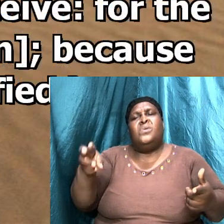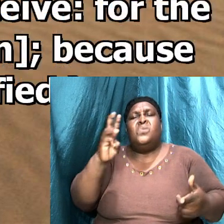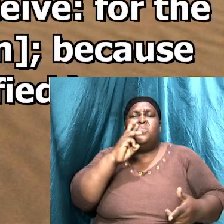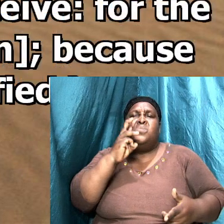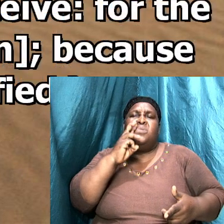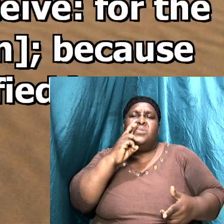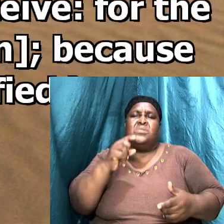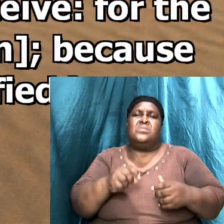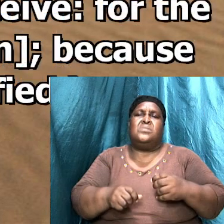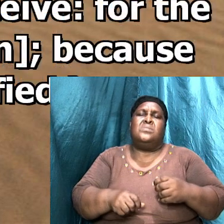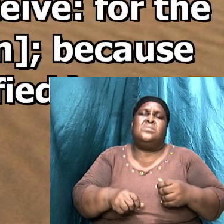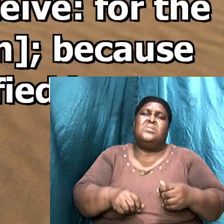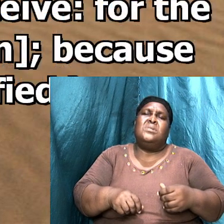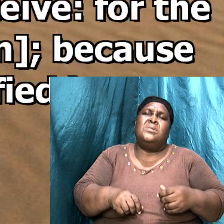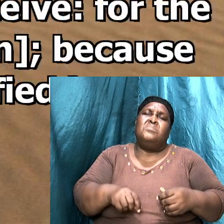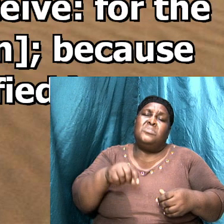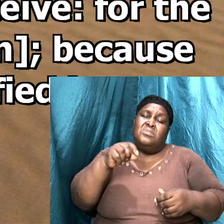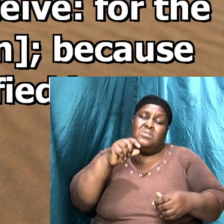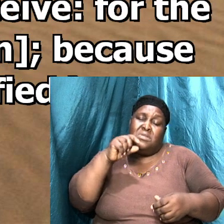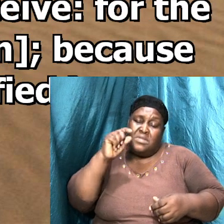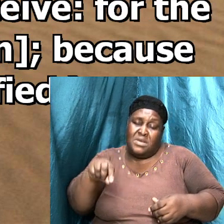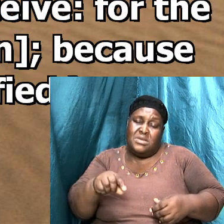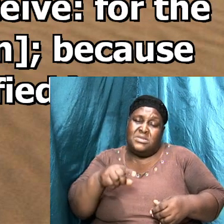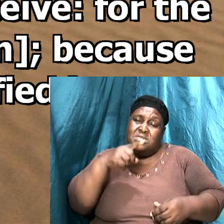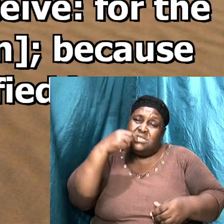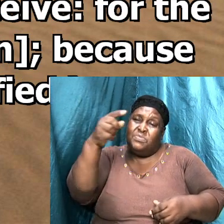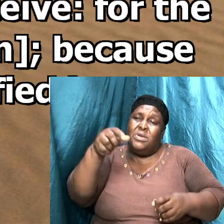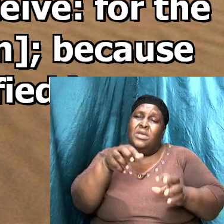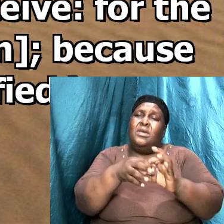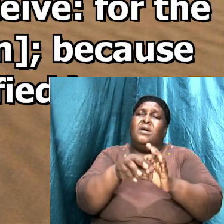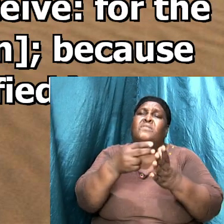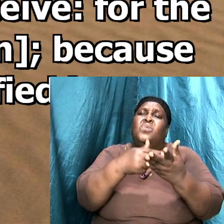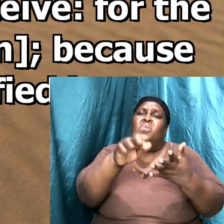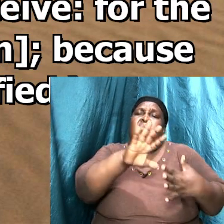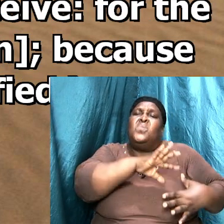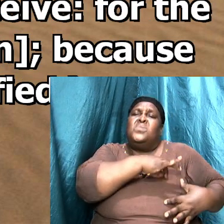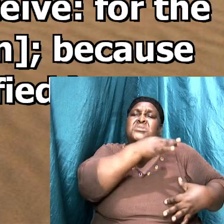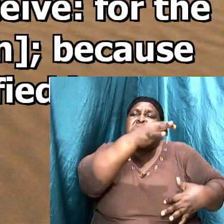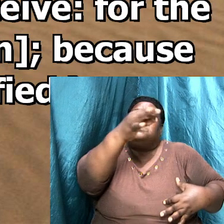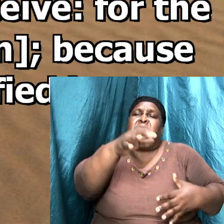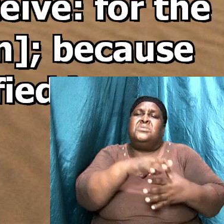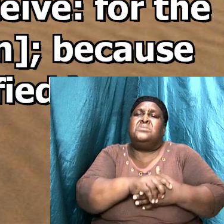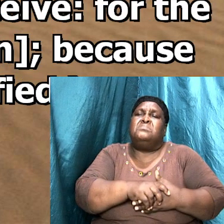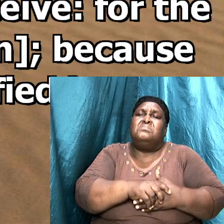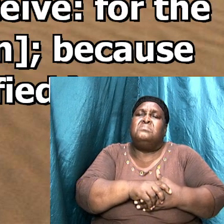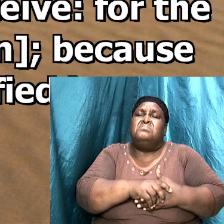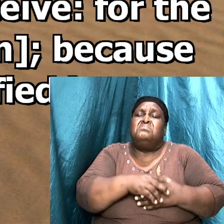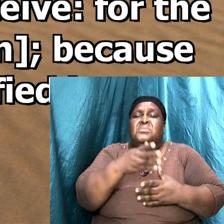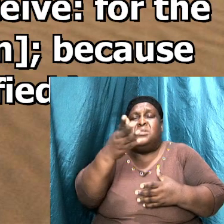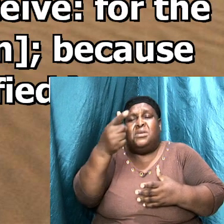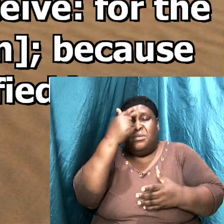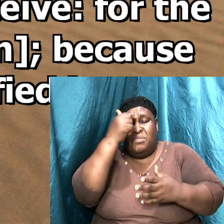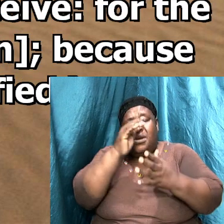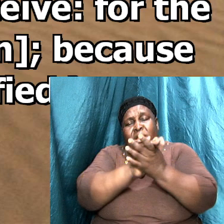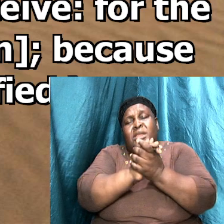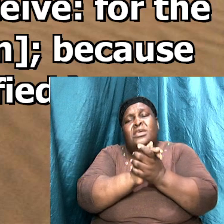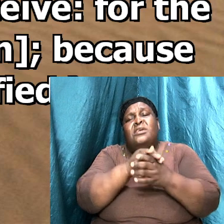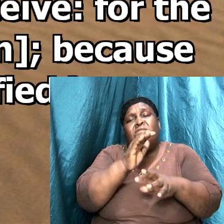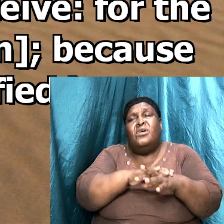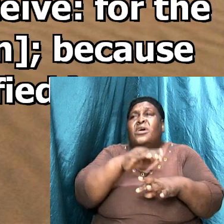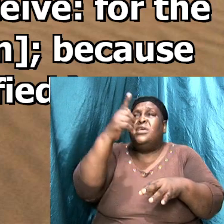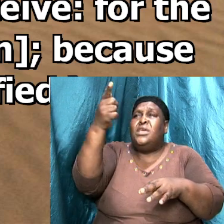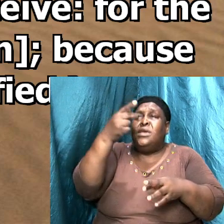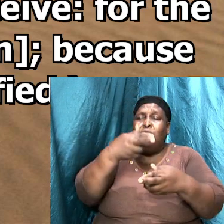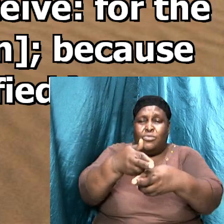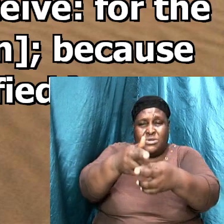but this spake he of the spirit which they that believe on him should receive for the Holy Ghost